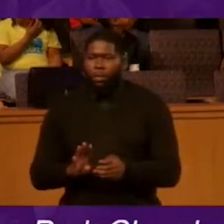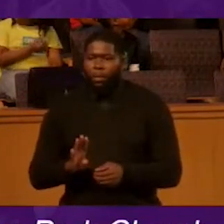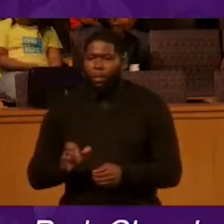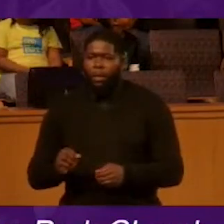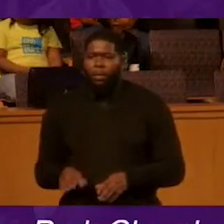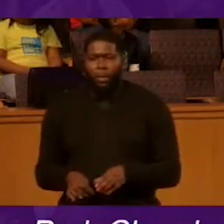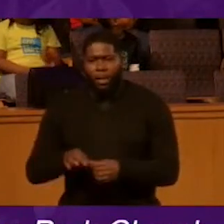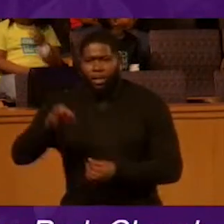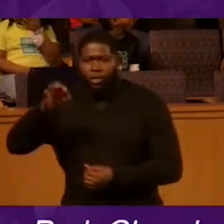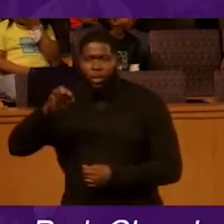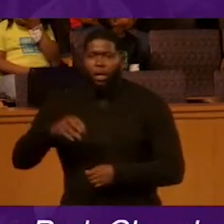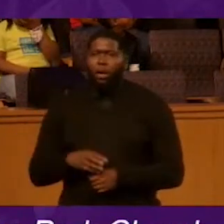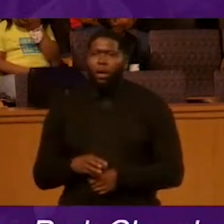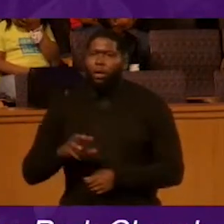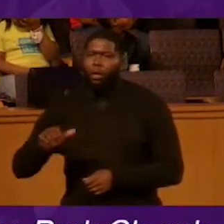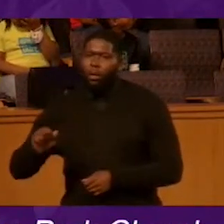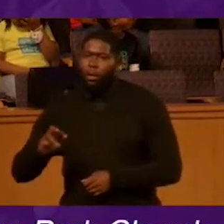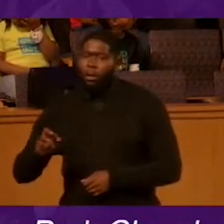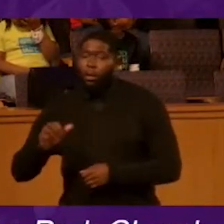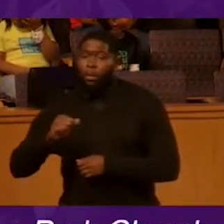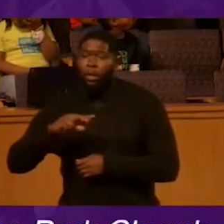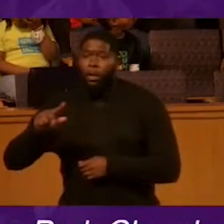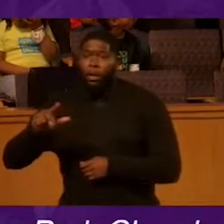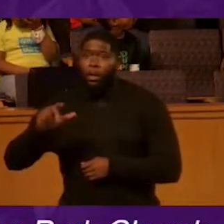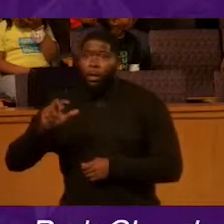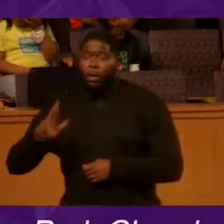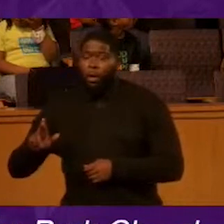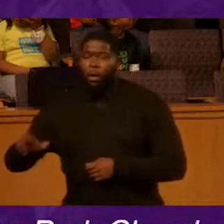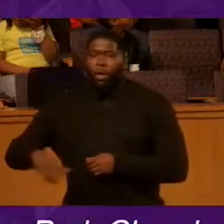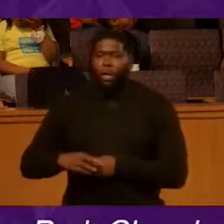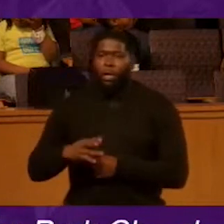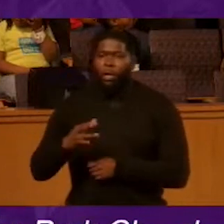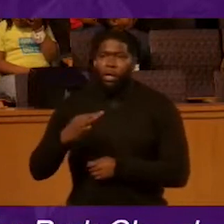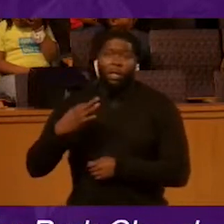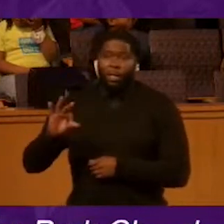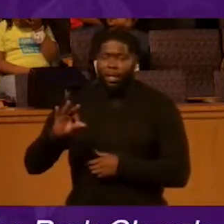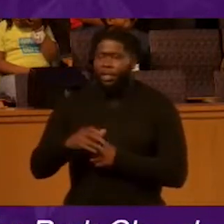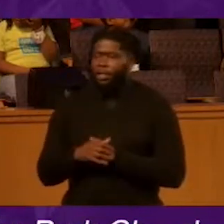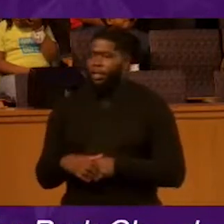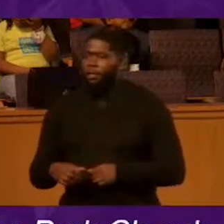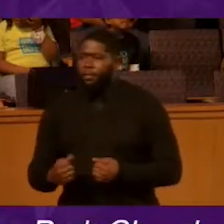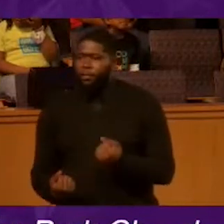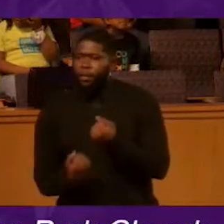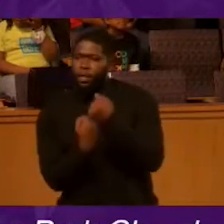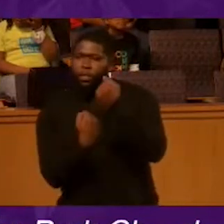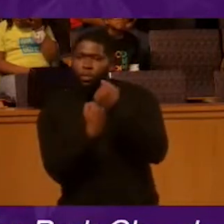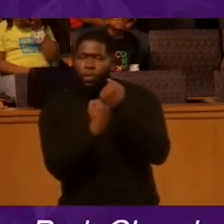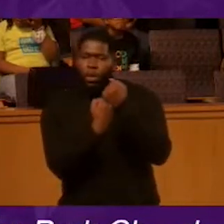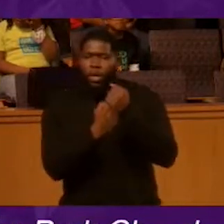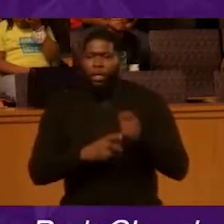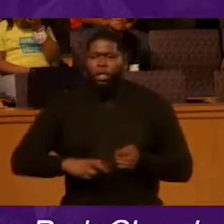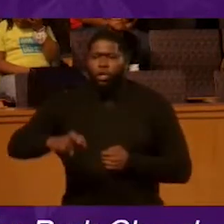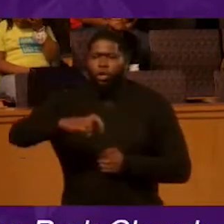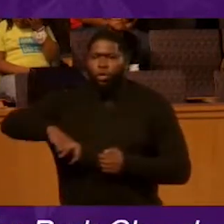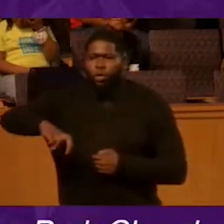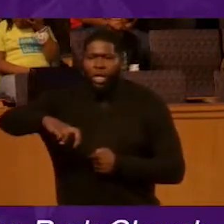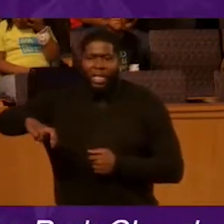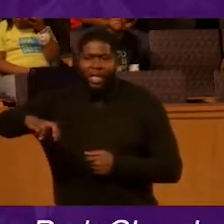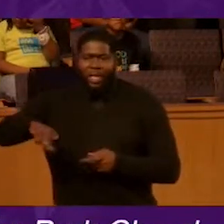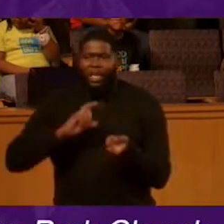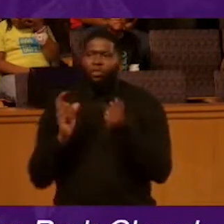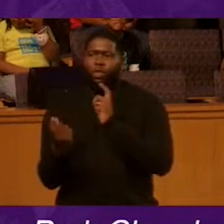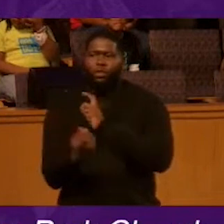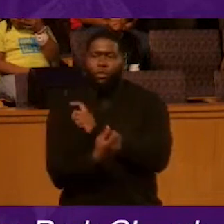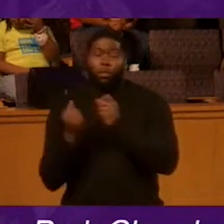on March the 19th. Your love, prayers, and sponsorship will support the journey of